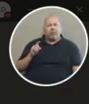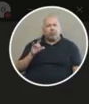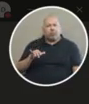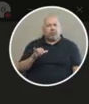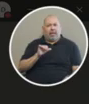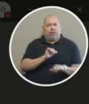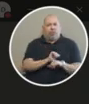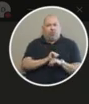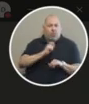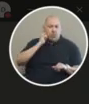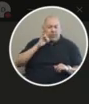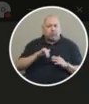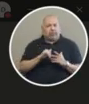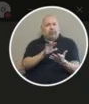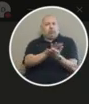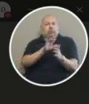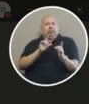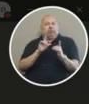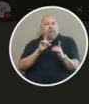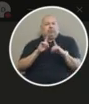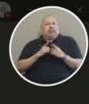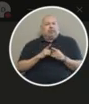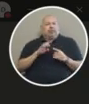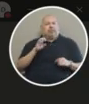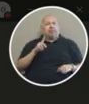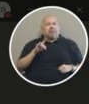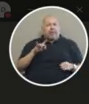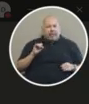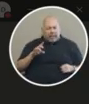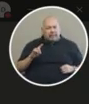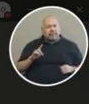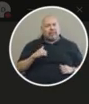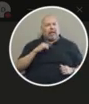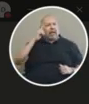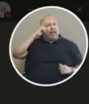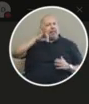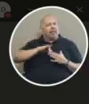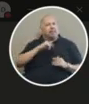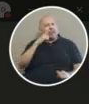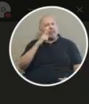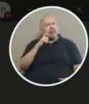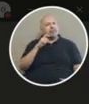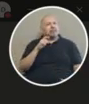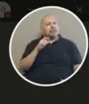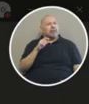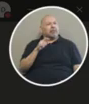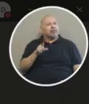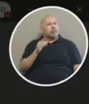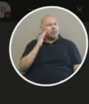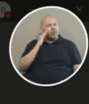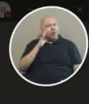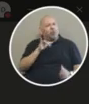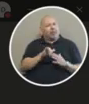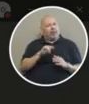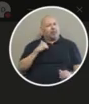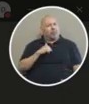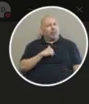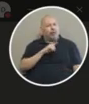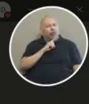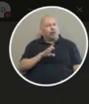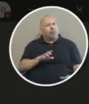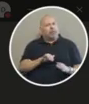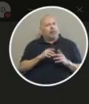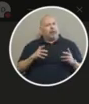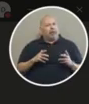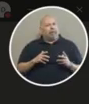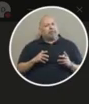that work recently with the school district, with EPISD specifically. And so because, we are doing a